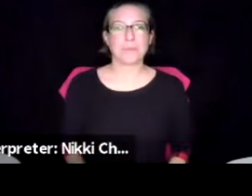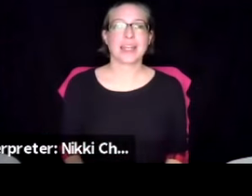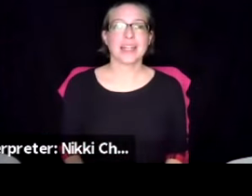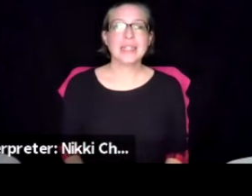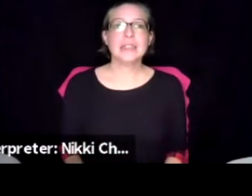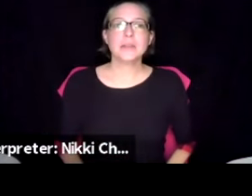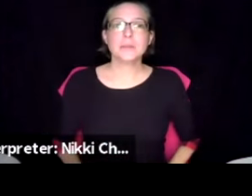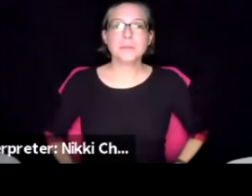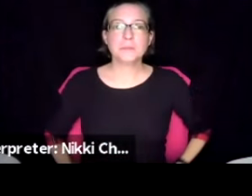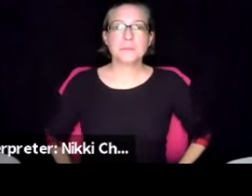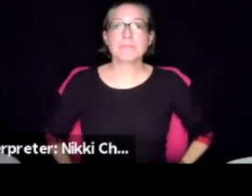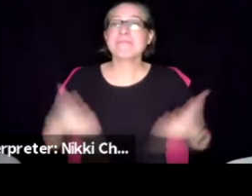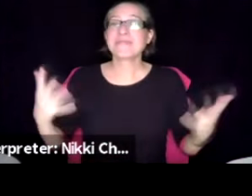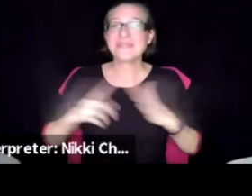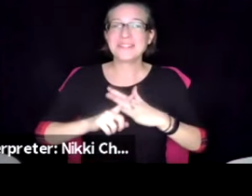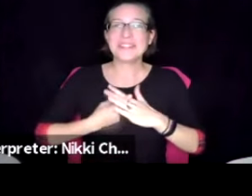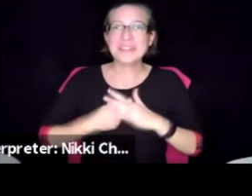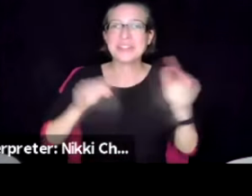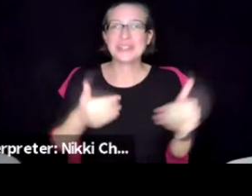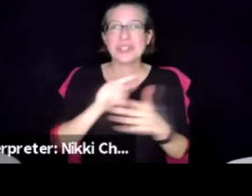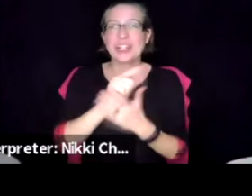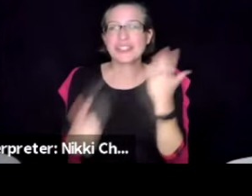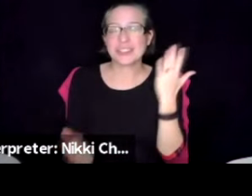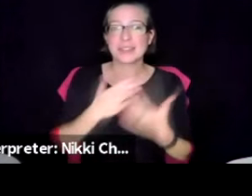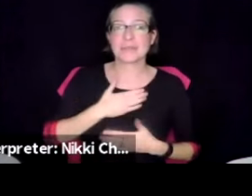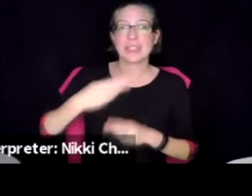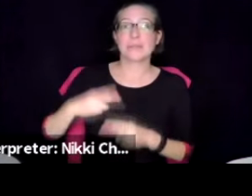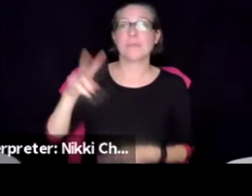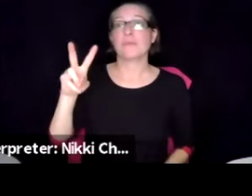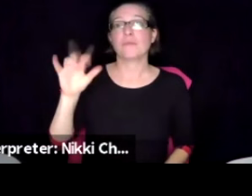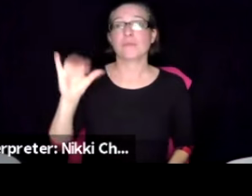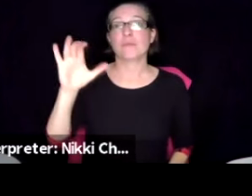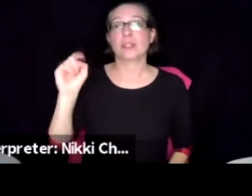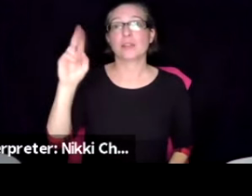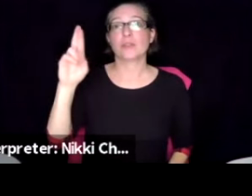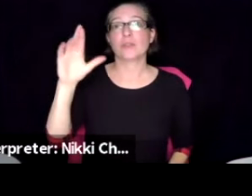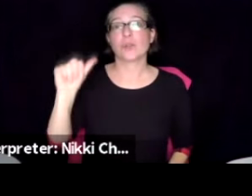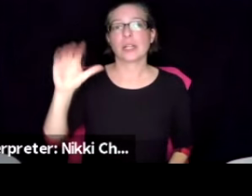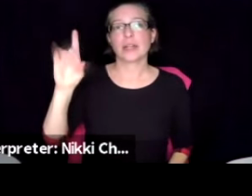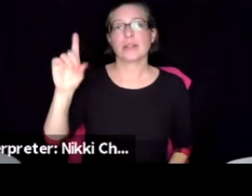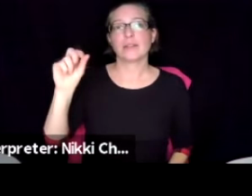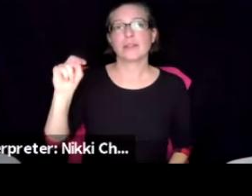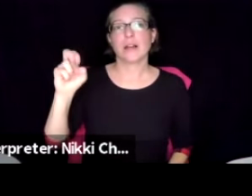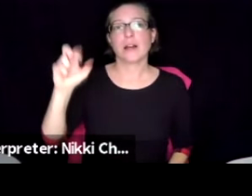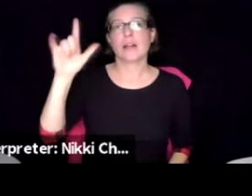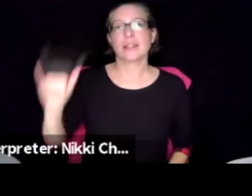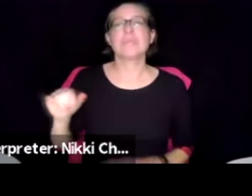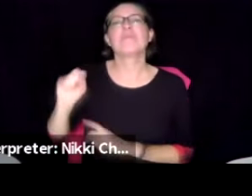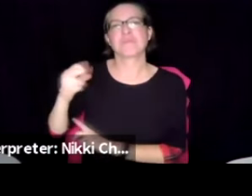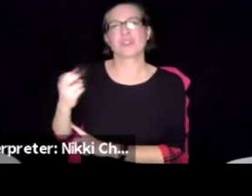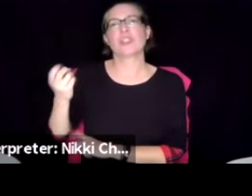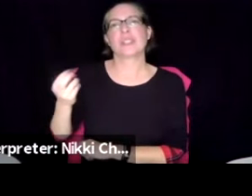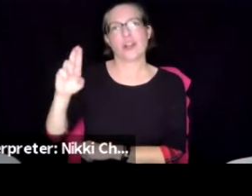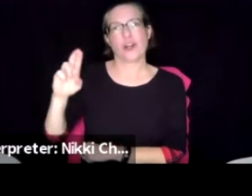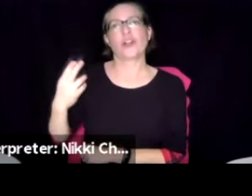So to start introducing ourselves, my name is Victoria Donnelly. I use she, her, hers pronouns, and I am a